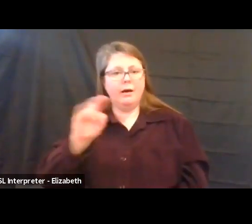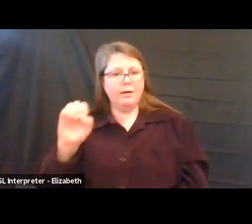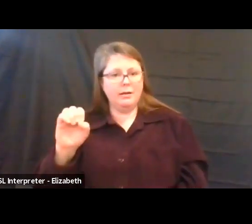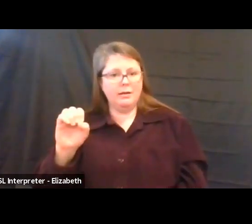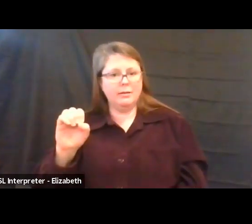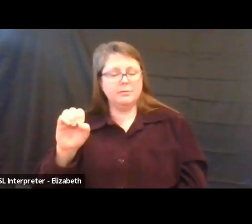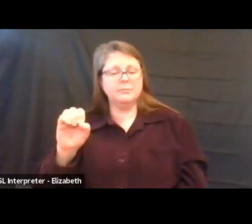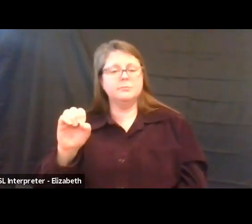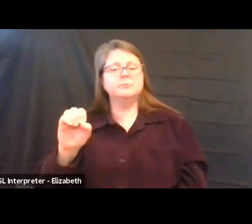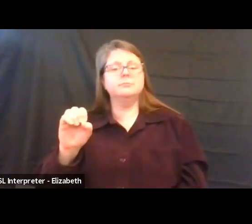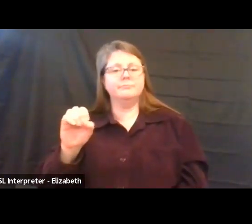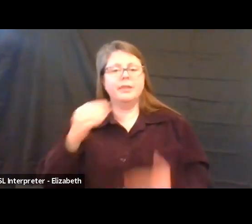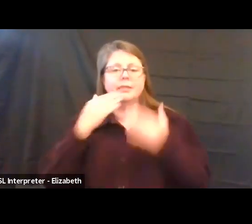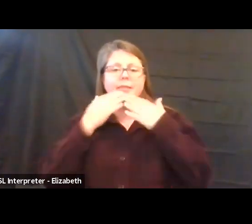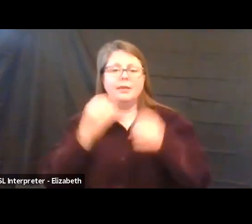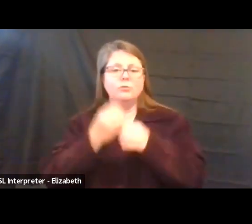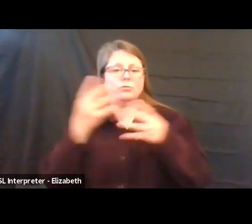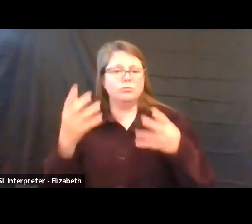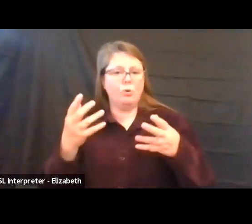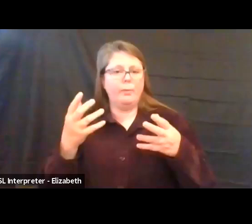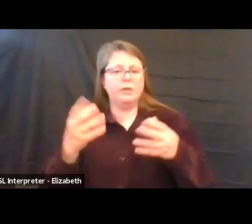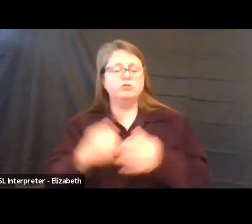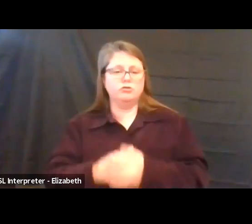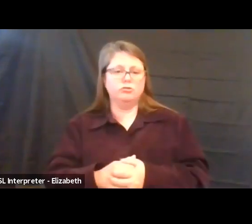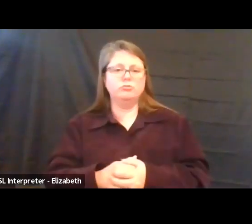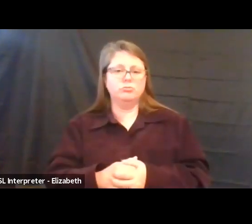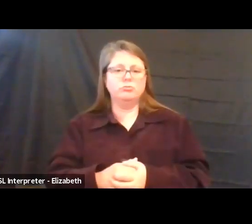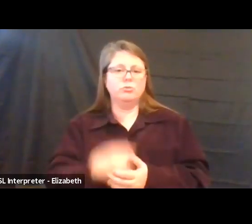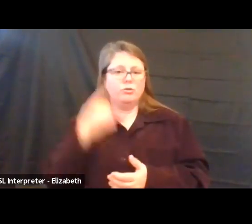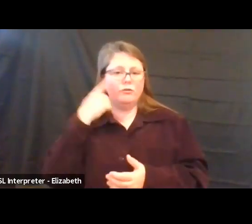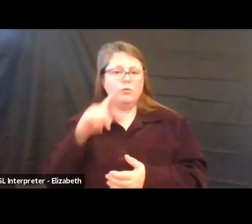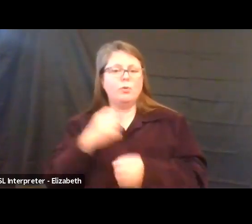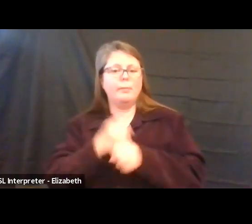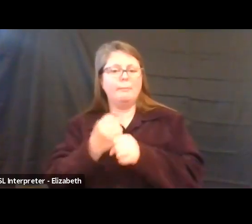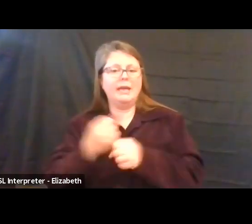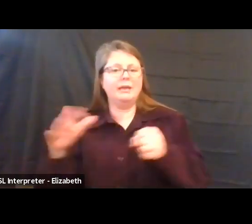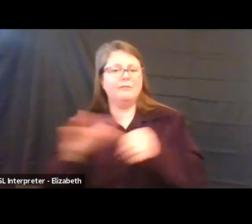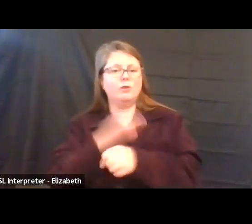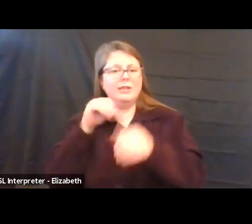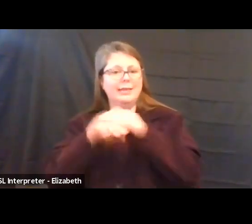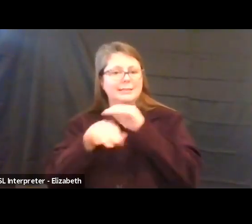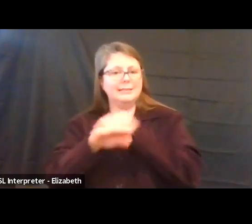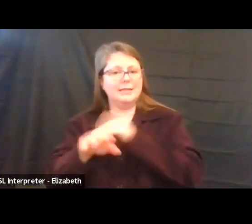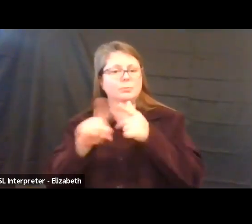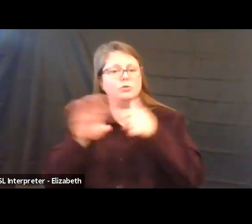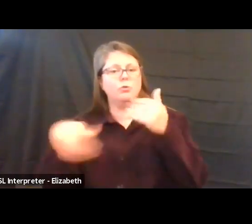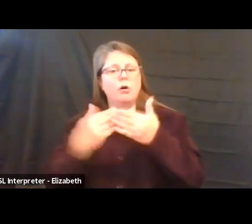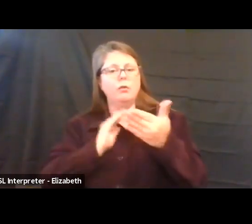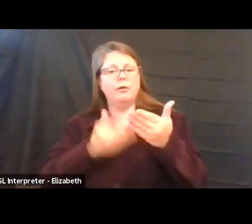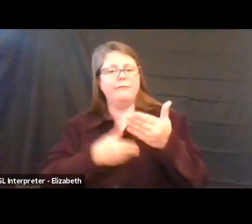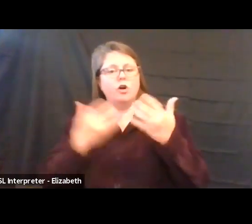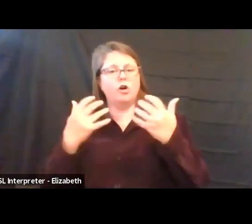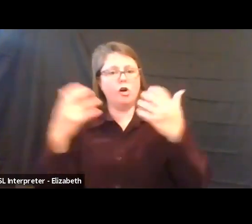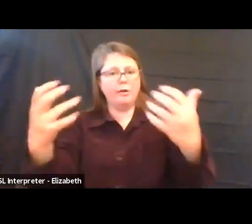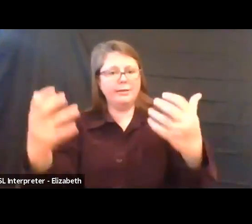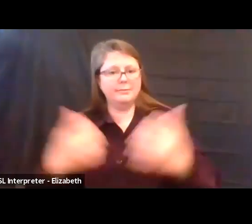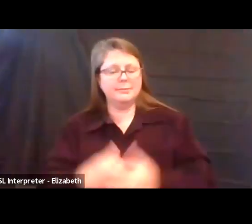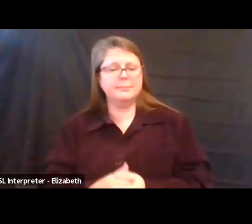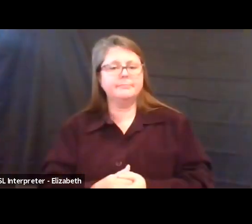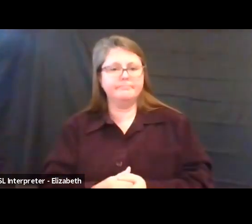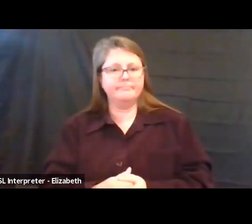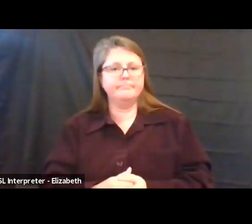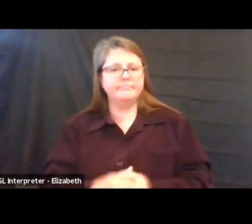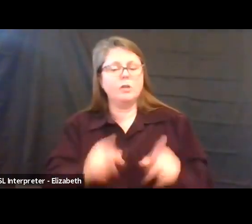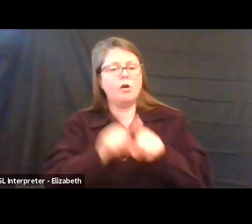Razo. Thank you so much for being there and making this fully accessible to all of our audience. For our